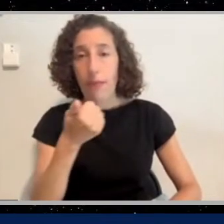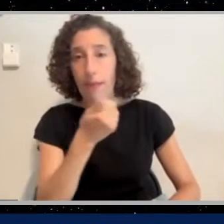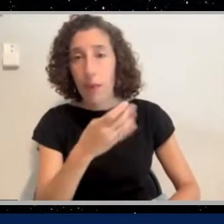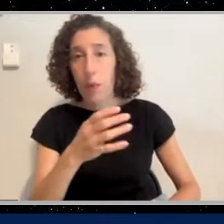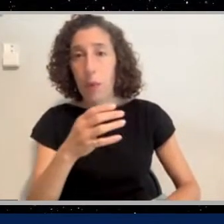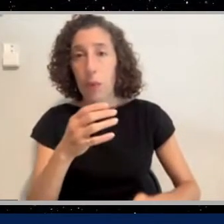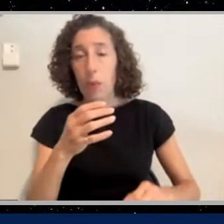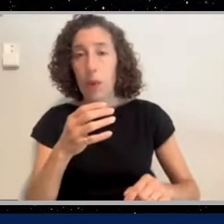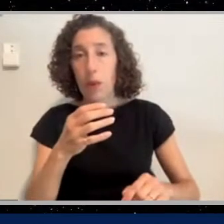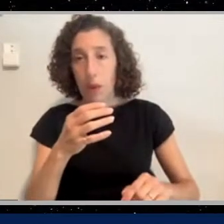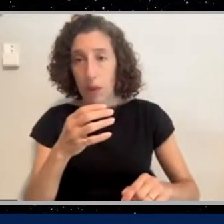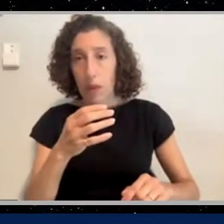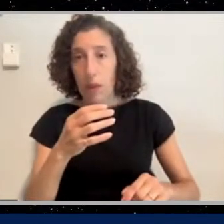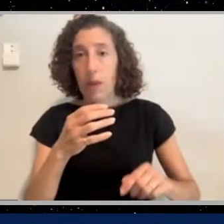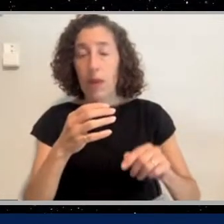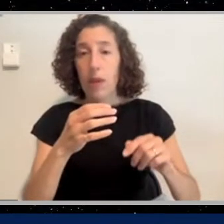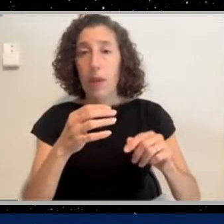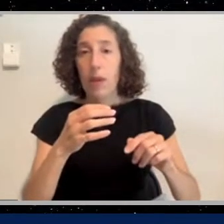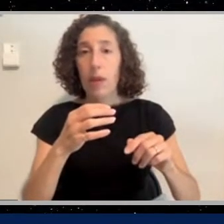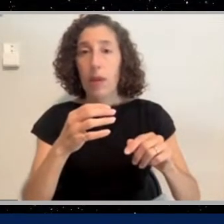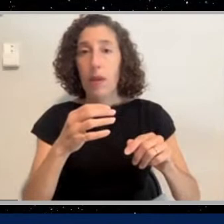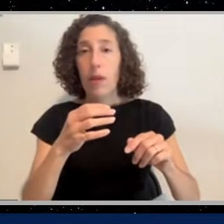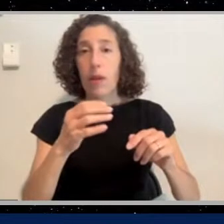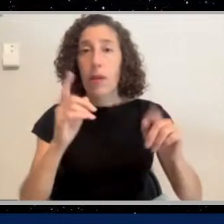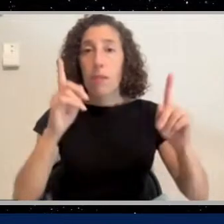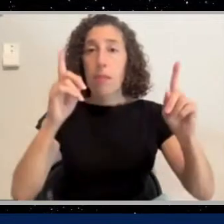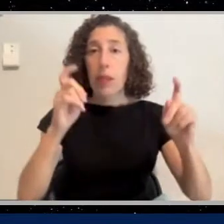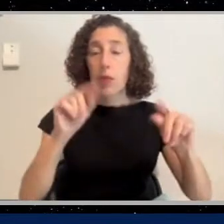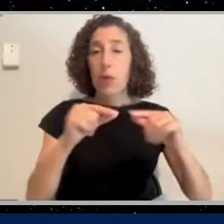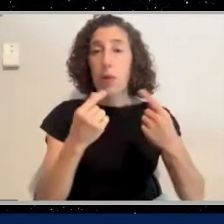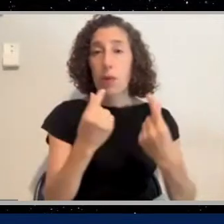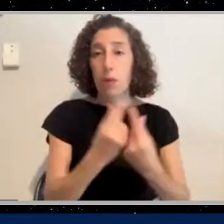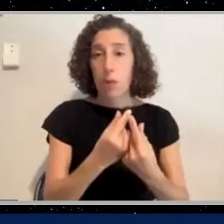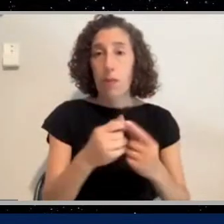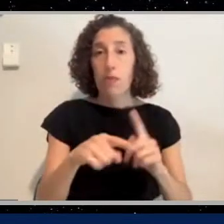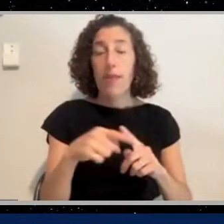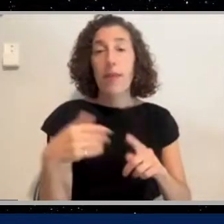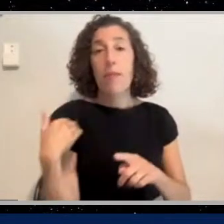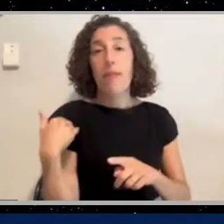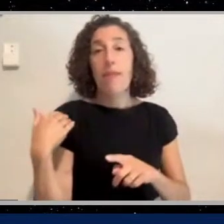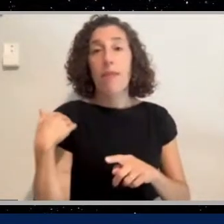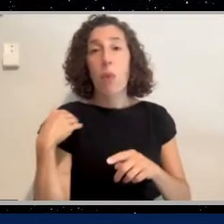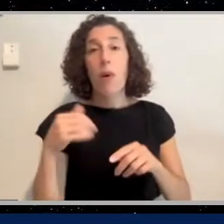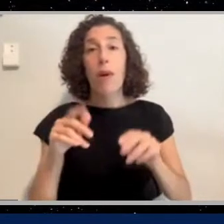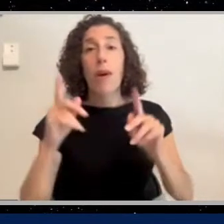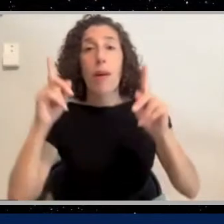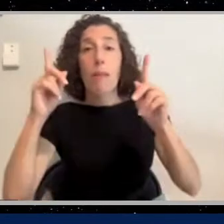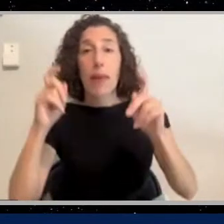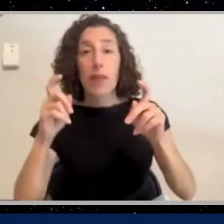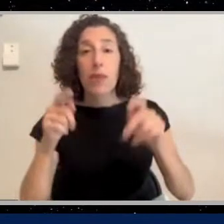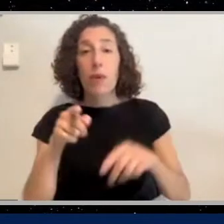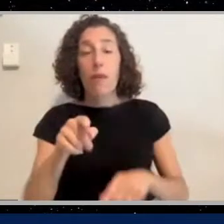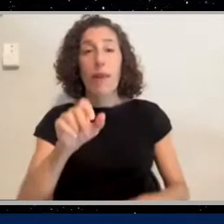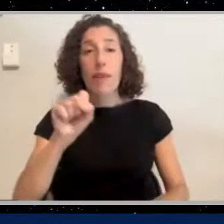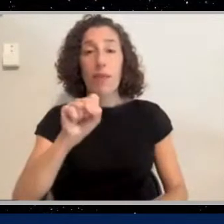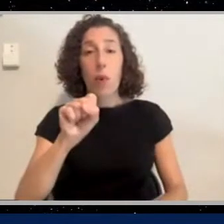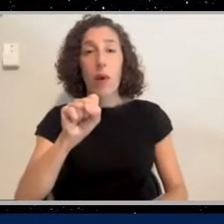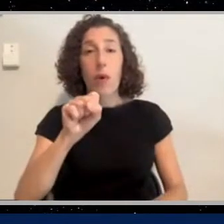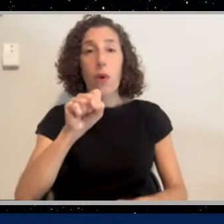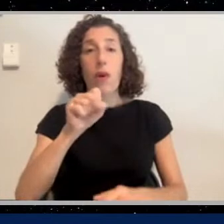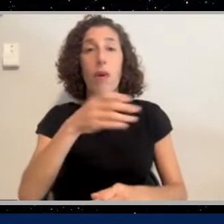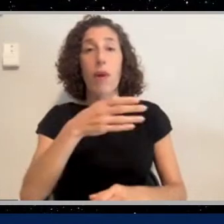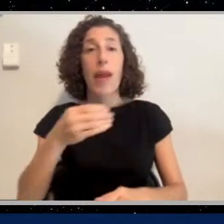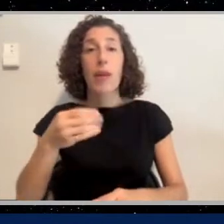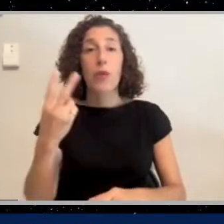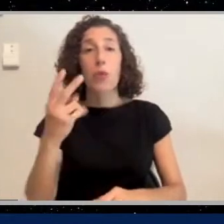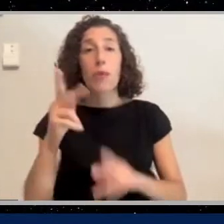floating too, where you had 2 people helping you. But I also see somebody in a blue astronaut suit.